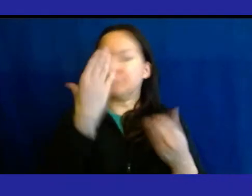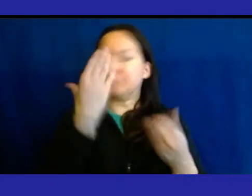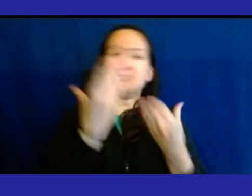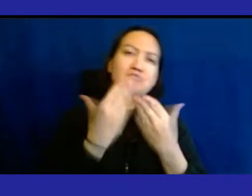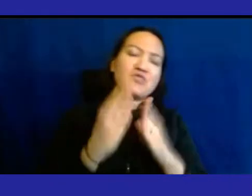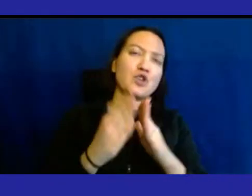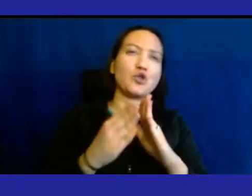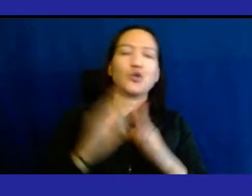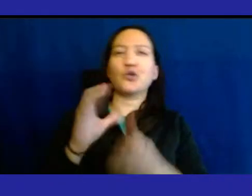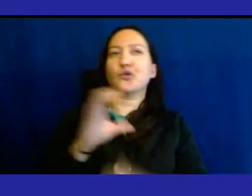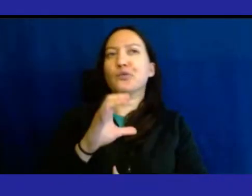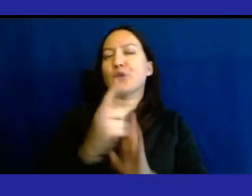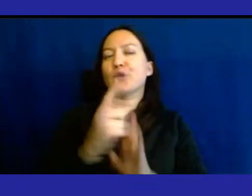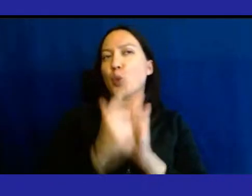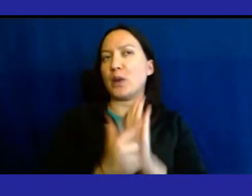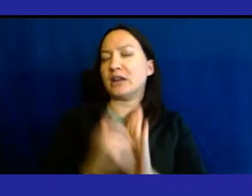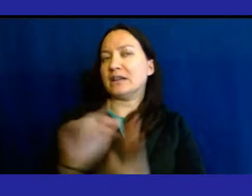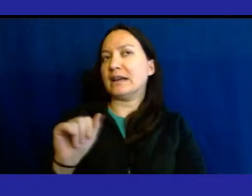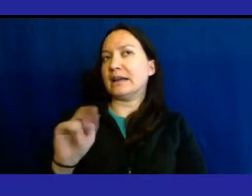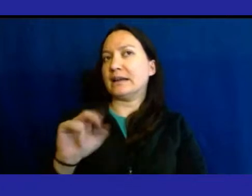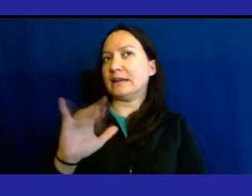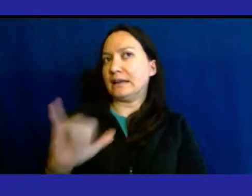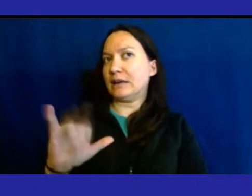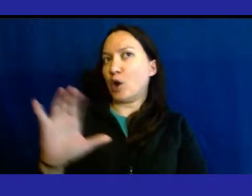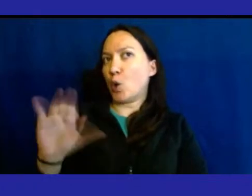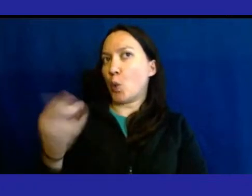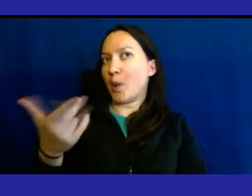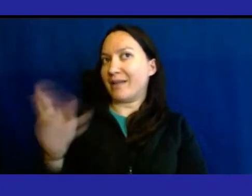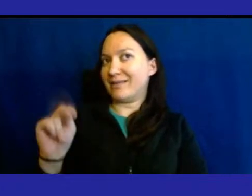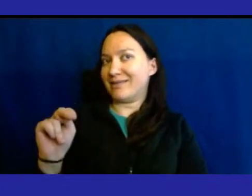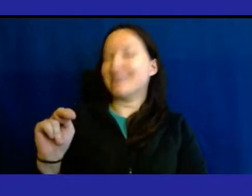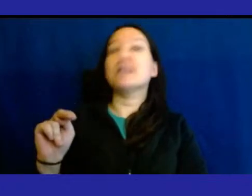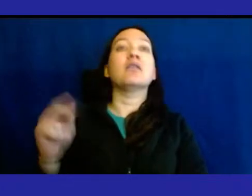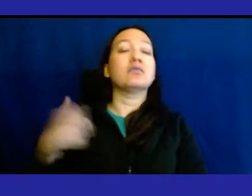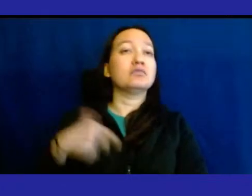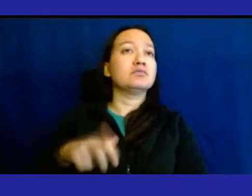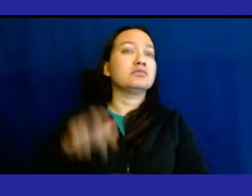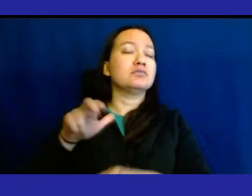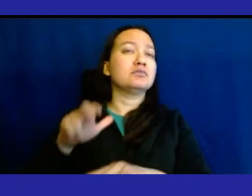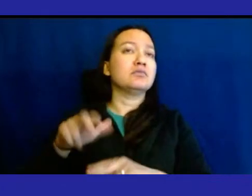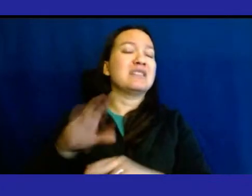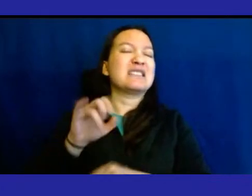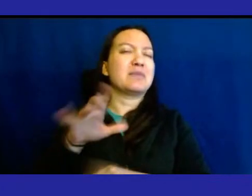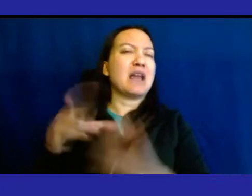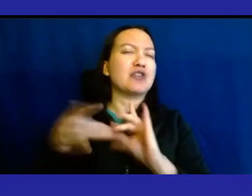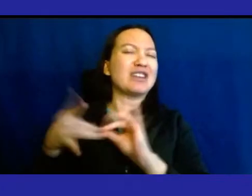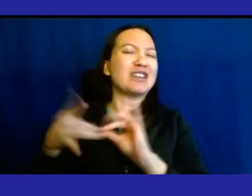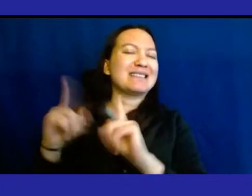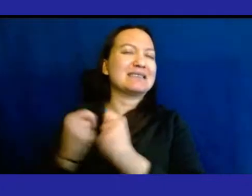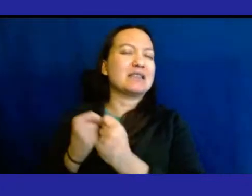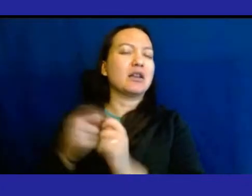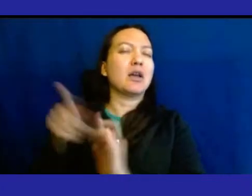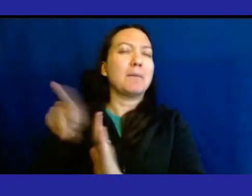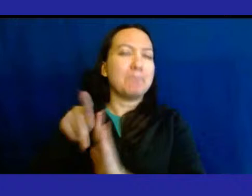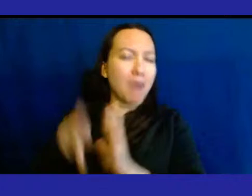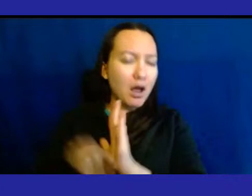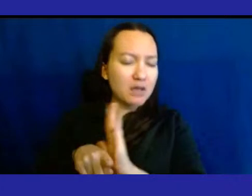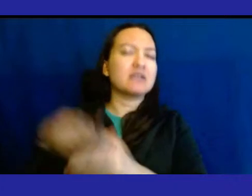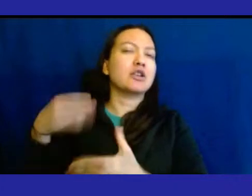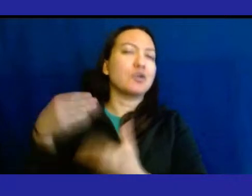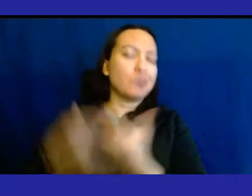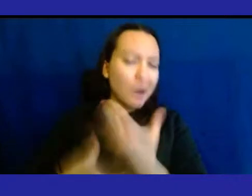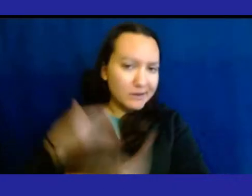Cohen. And I sit with our supply chain team. We work together with our policy and our processes and our supply chain